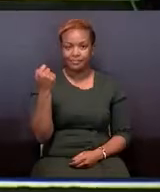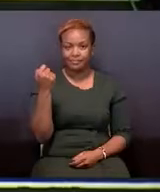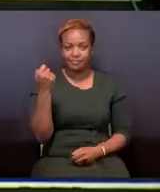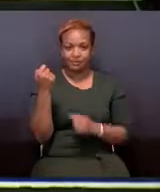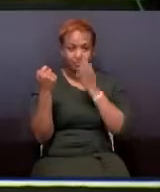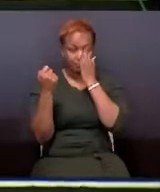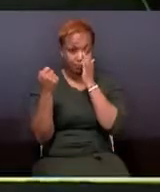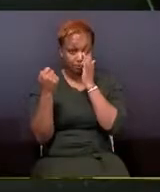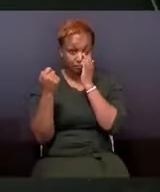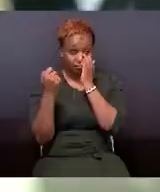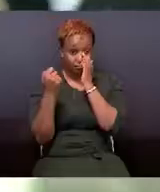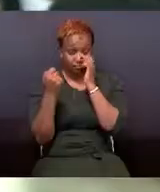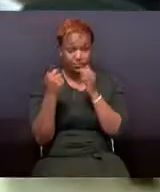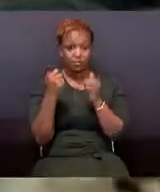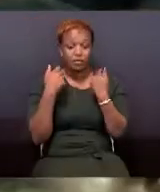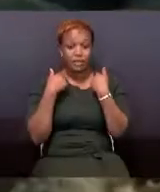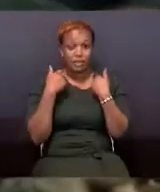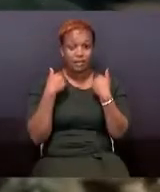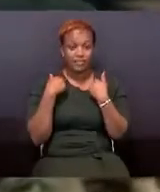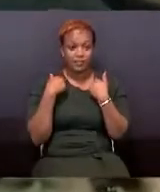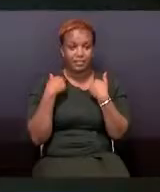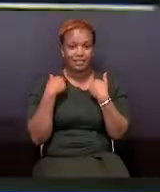delegation, we salute you.